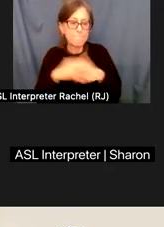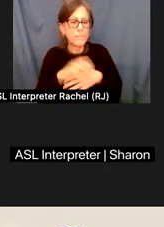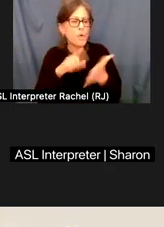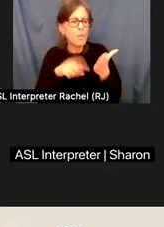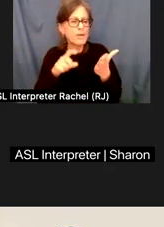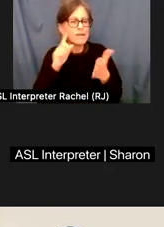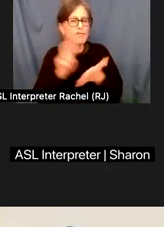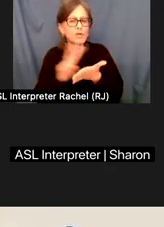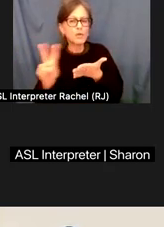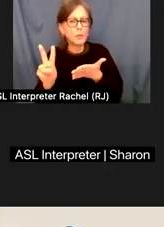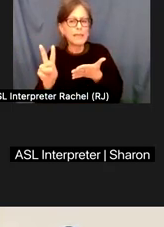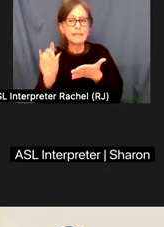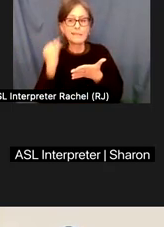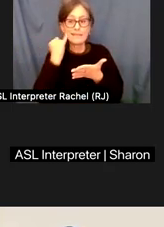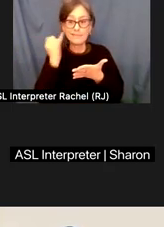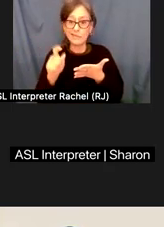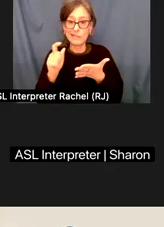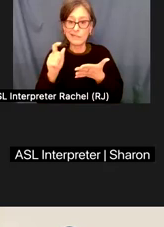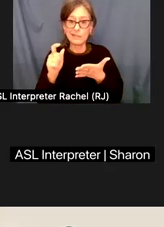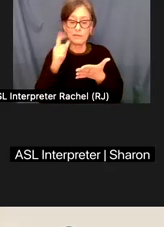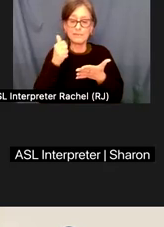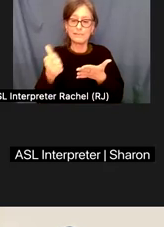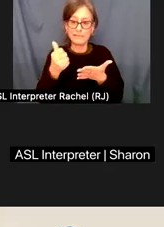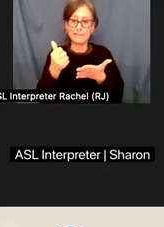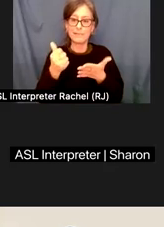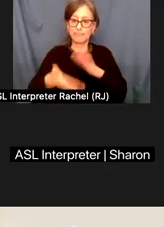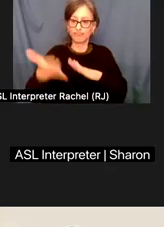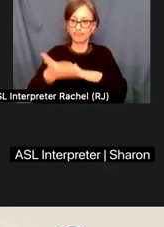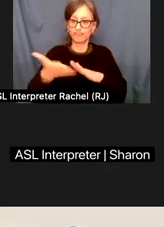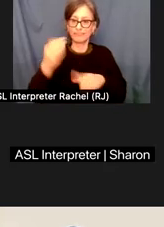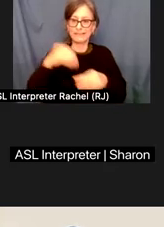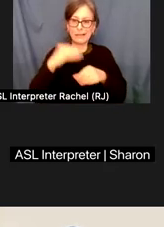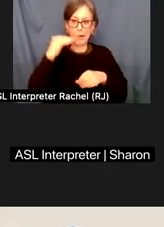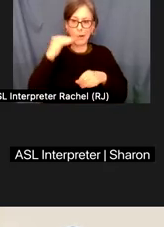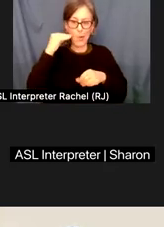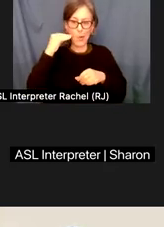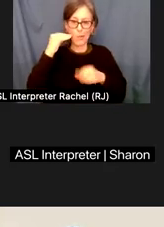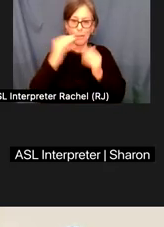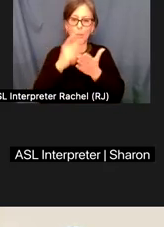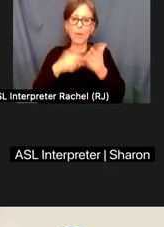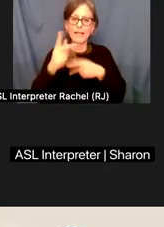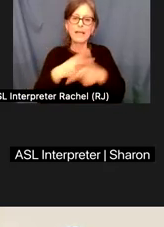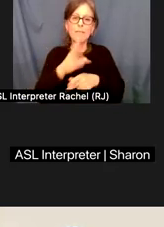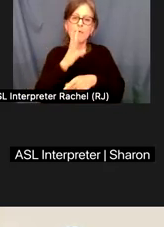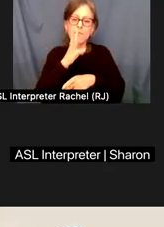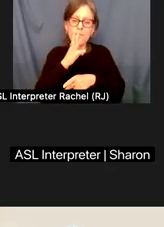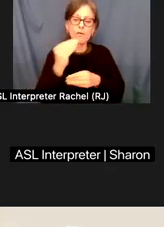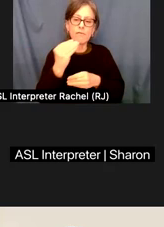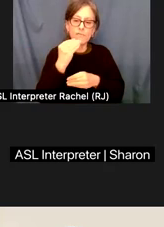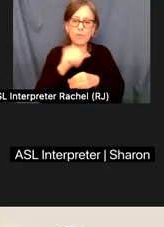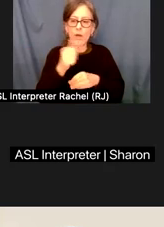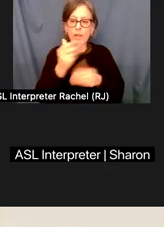for 2 weeks if we need it to be completely self-sufficient at our homes? So what kind of water, food, and other supplies might we